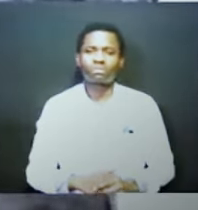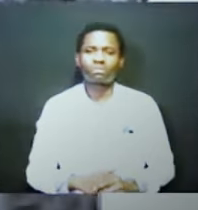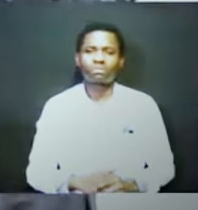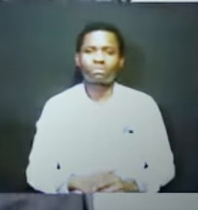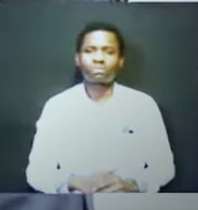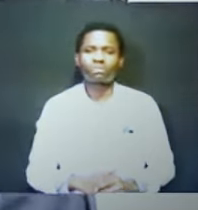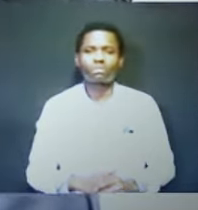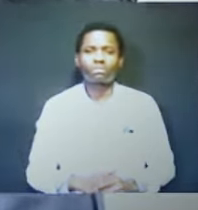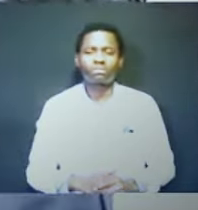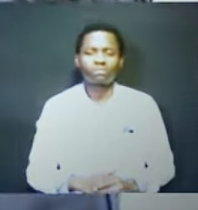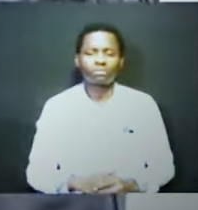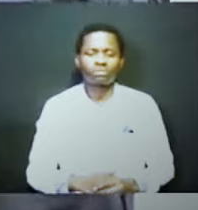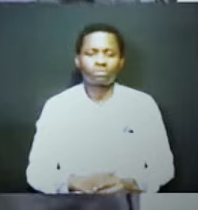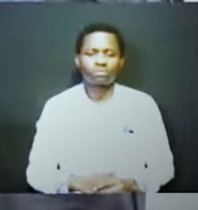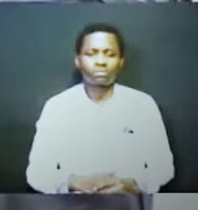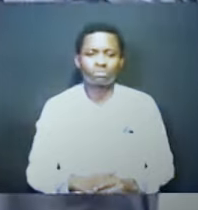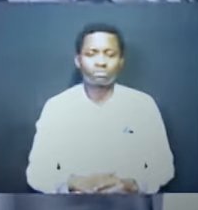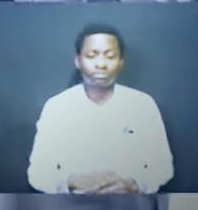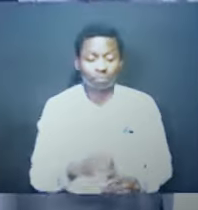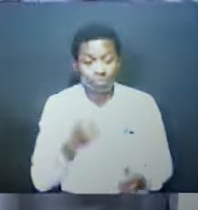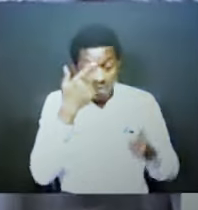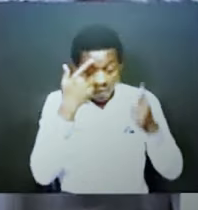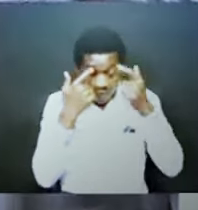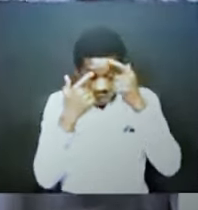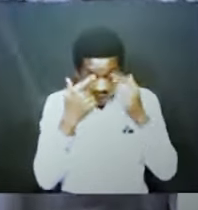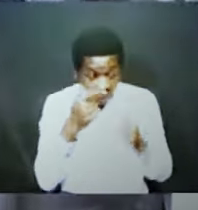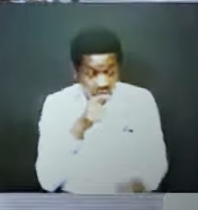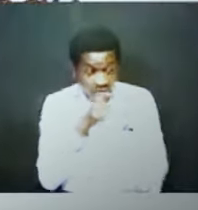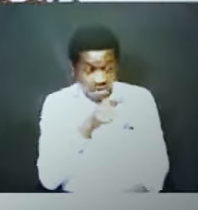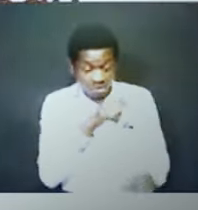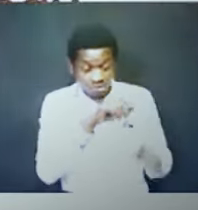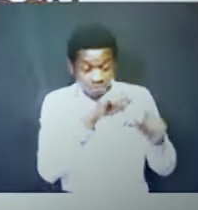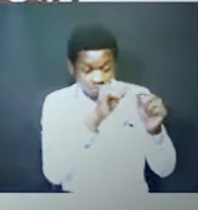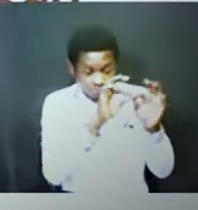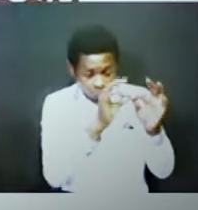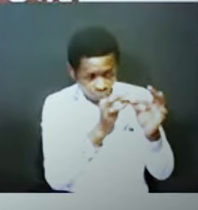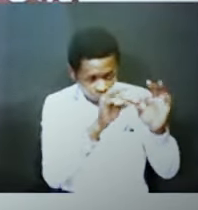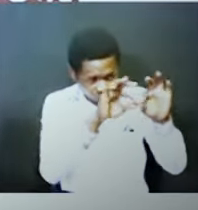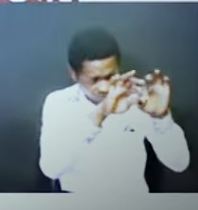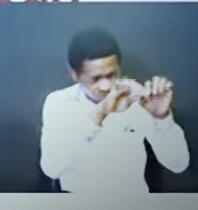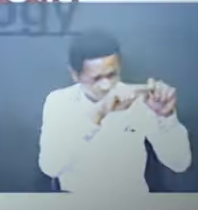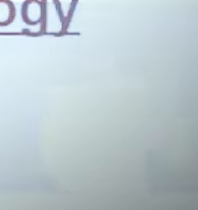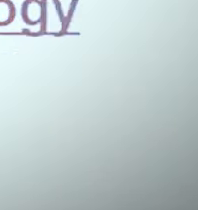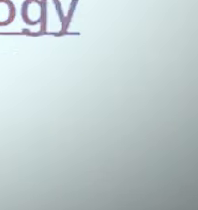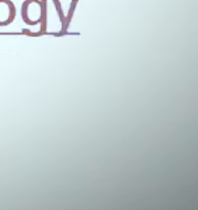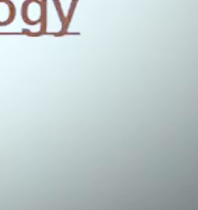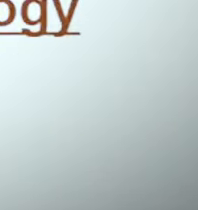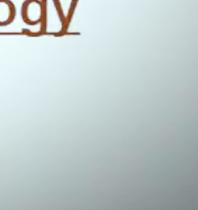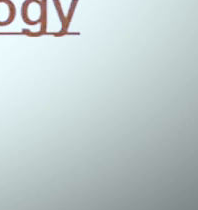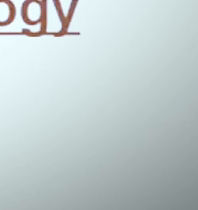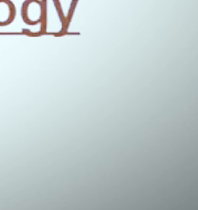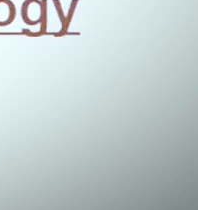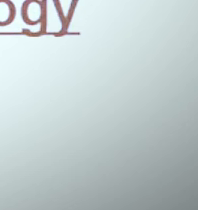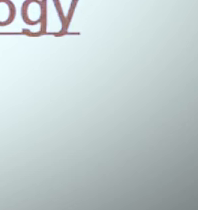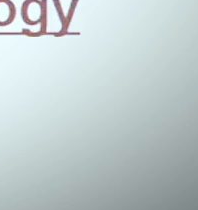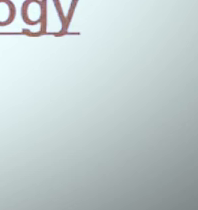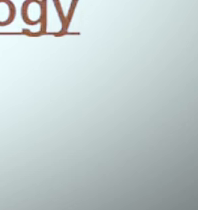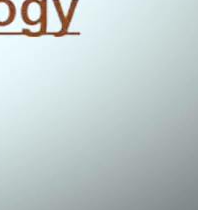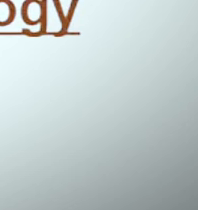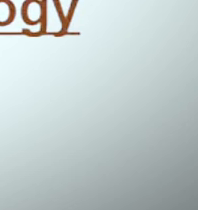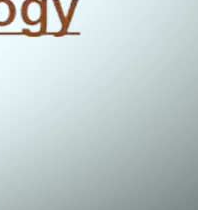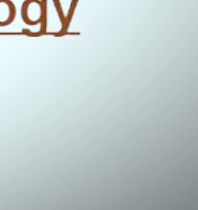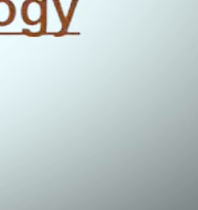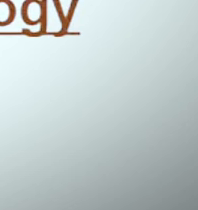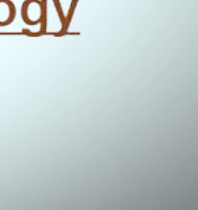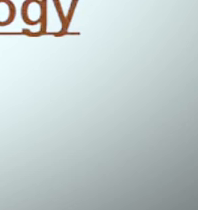See, by disciplining themselves to follow their forefathers' instruction, they have become